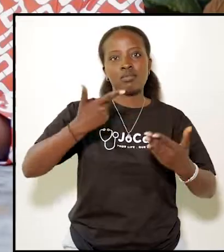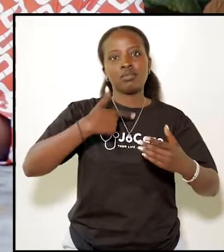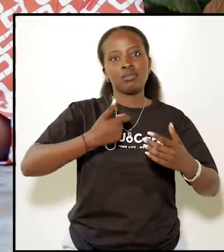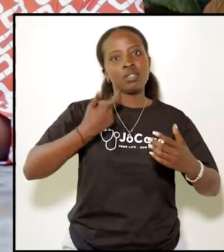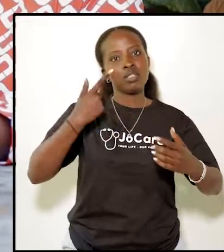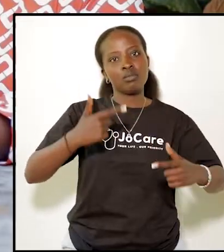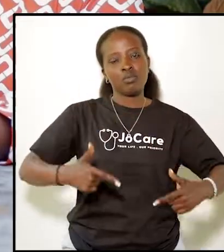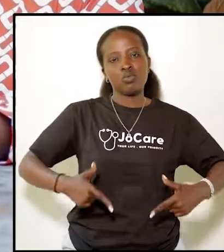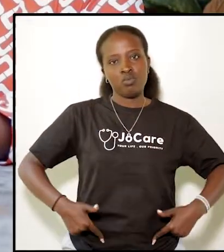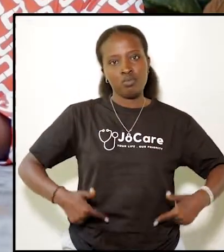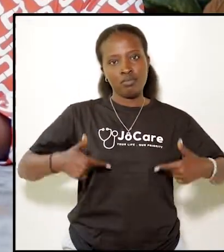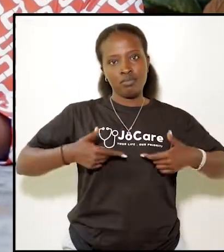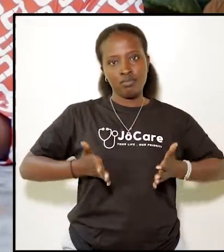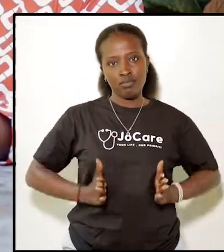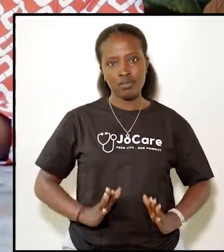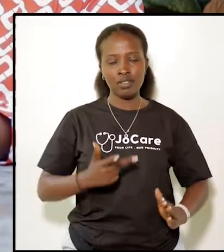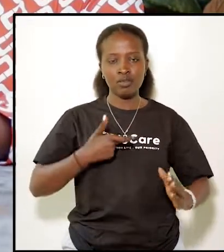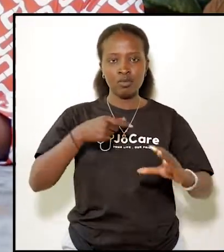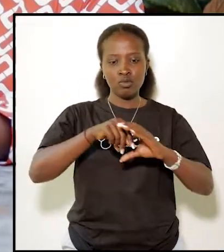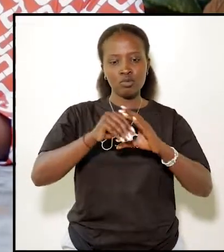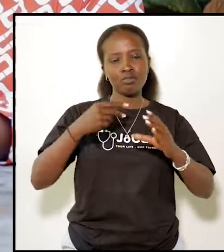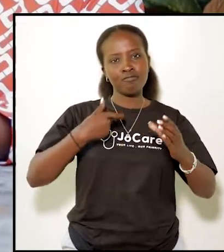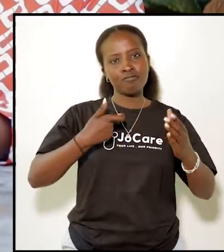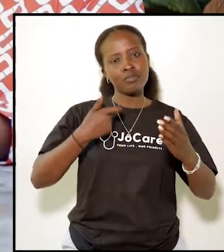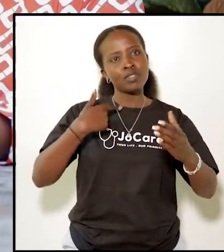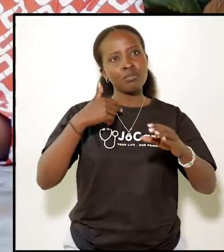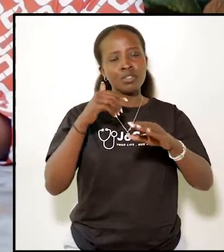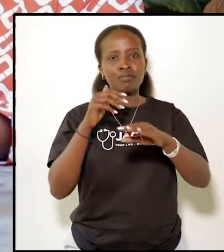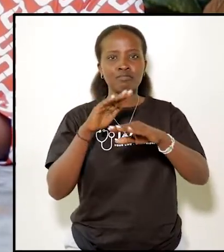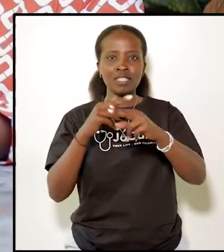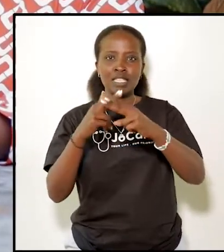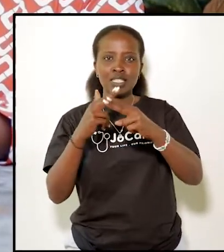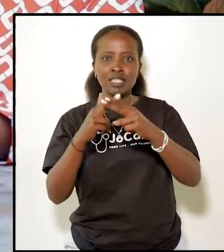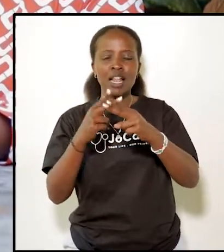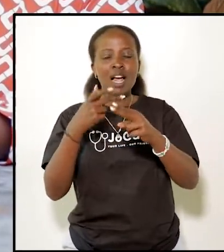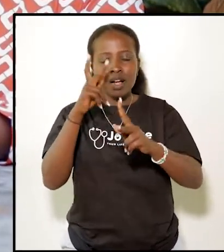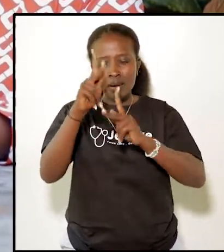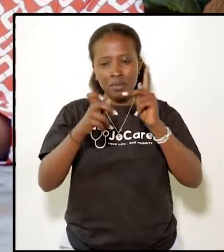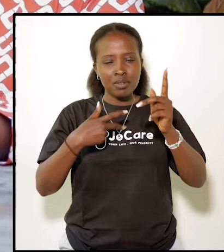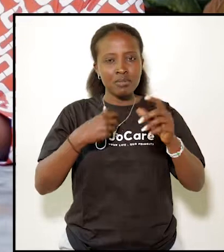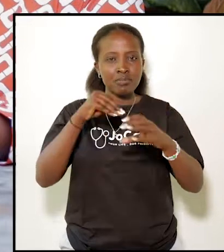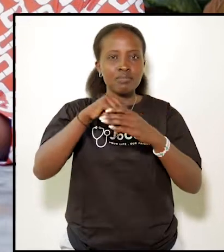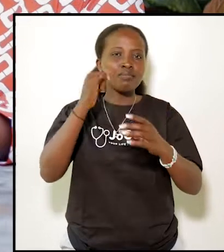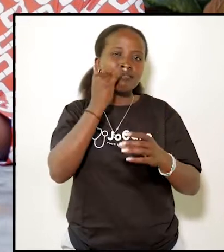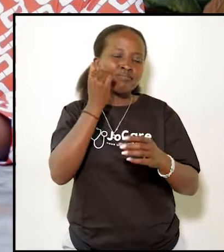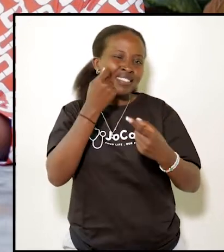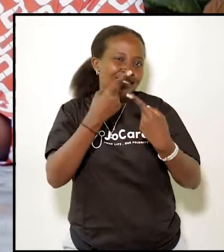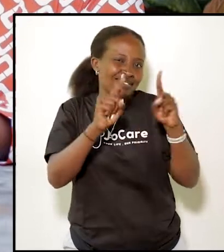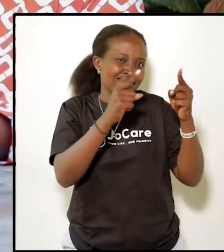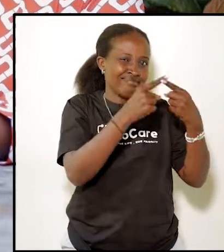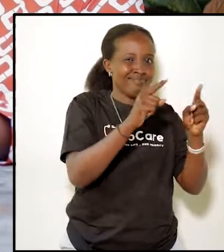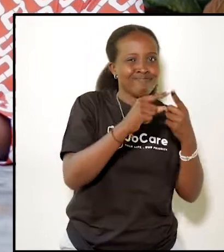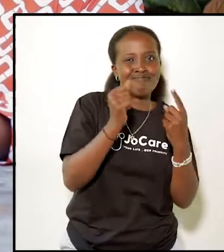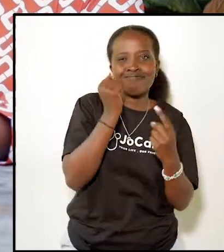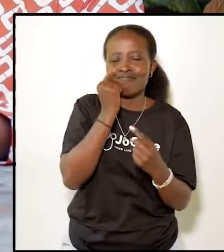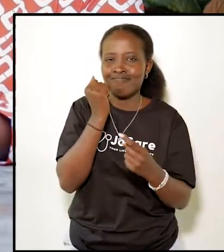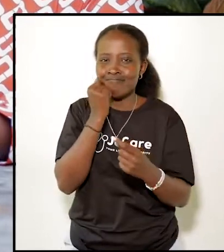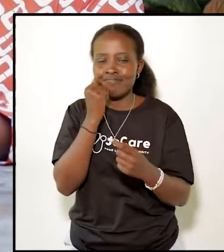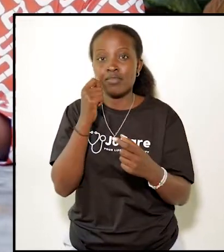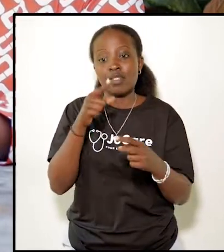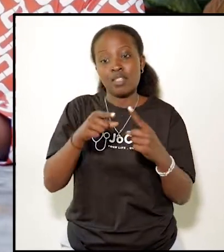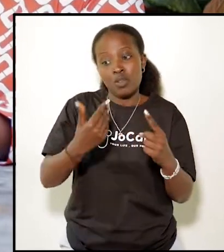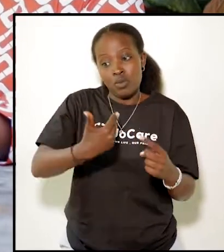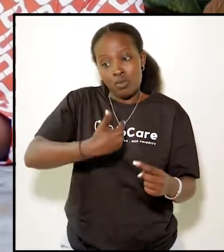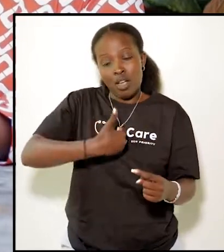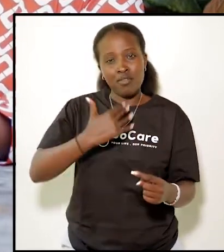reproductive health, and today we have interesting topic called irregular menses, and